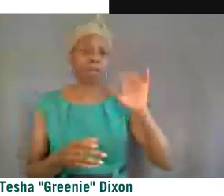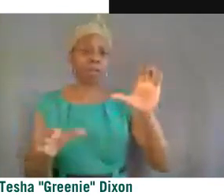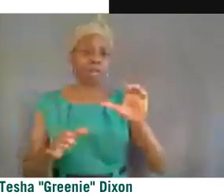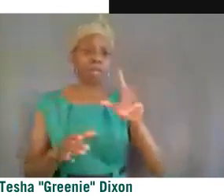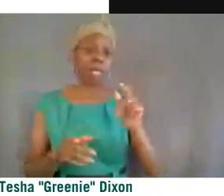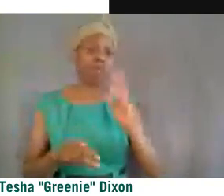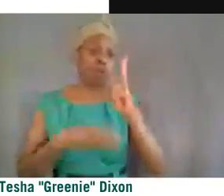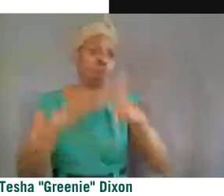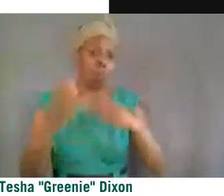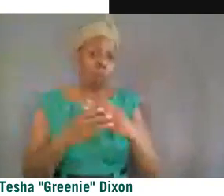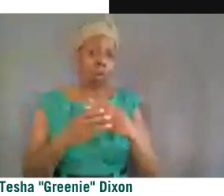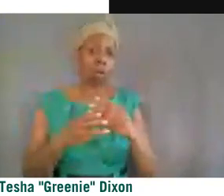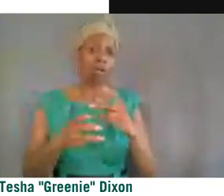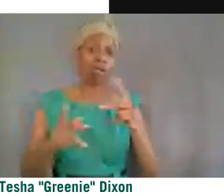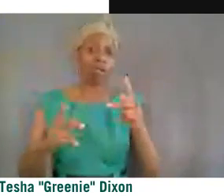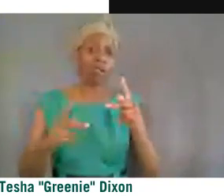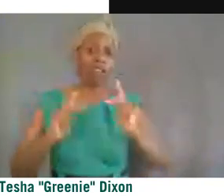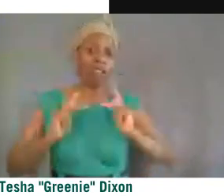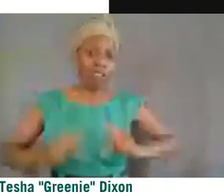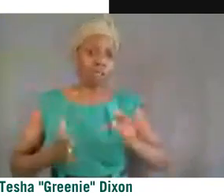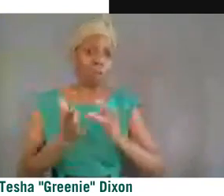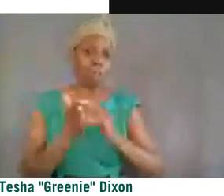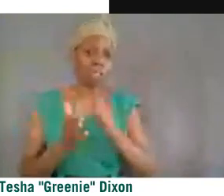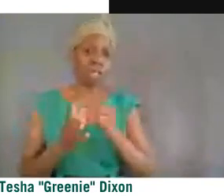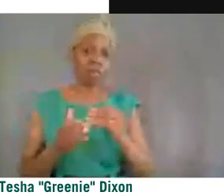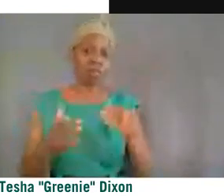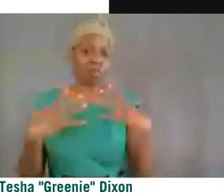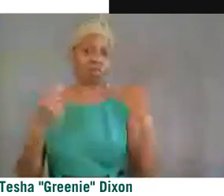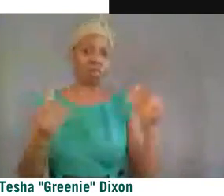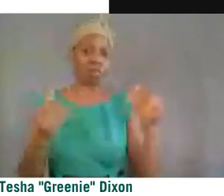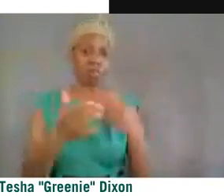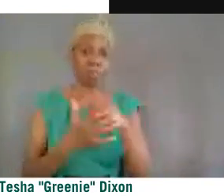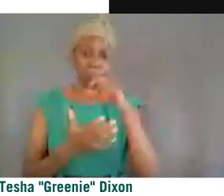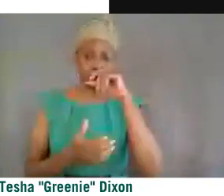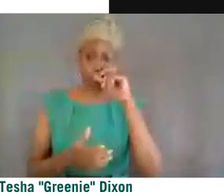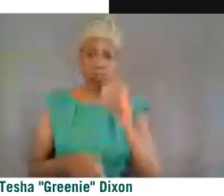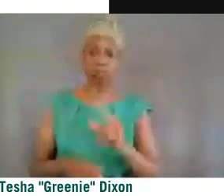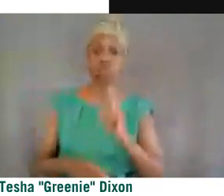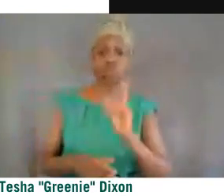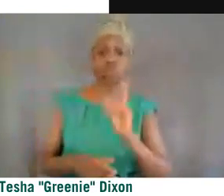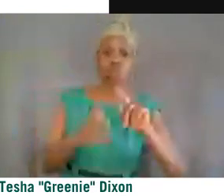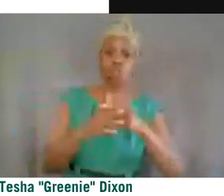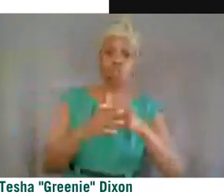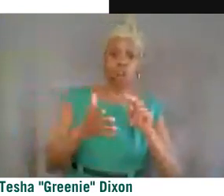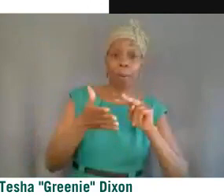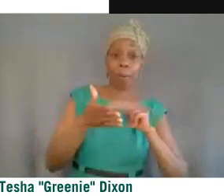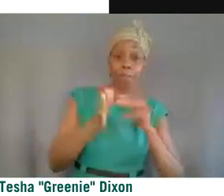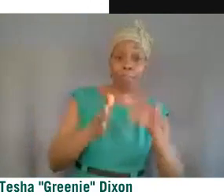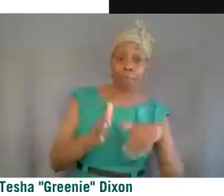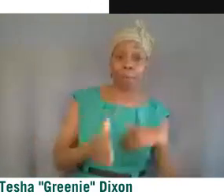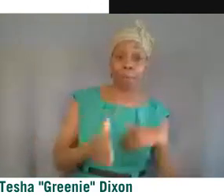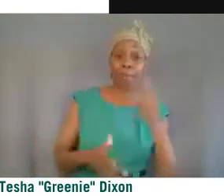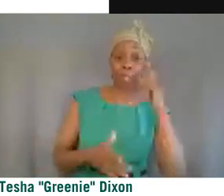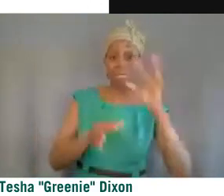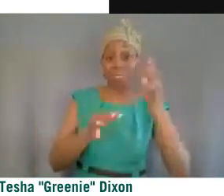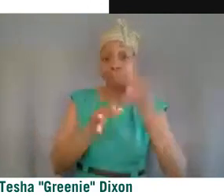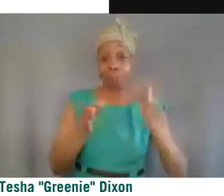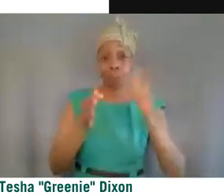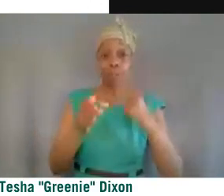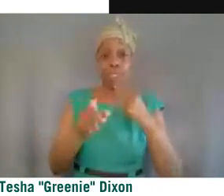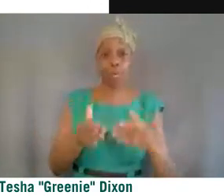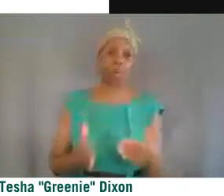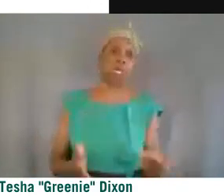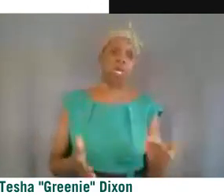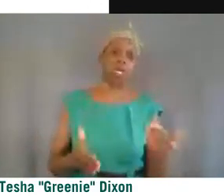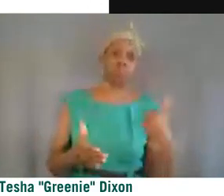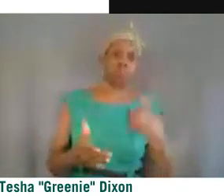Sure. So we'll start with that. So what is a physiatrist? I would think that the simplest way to say it is that we are a doctor of function.